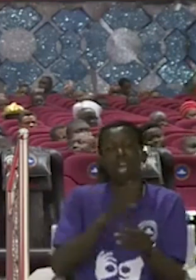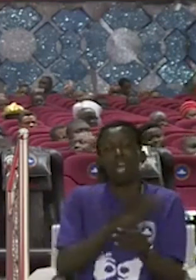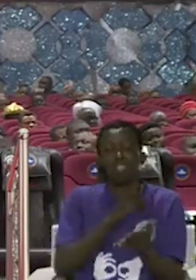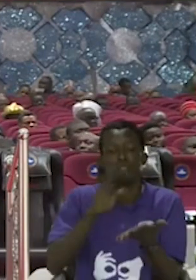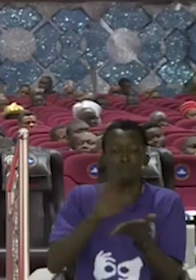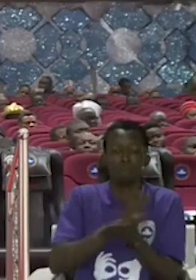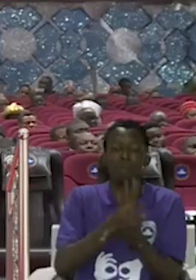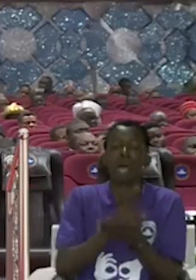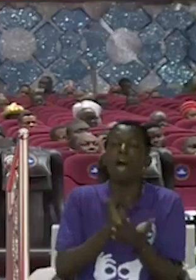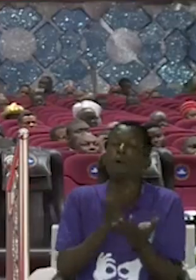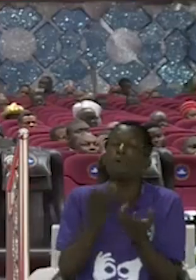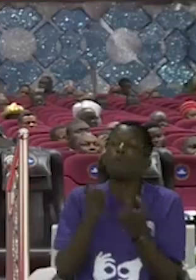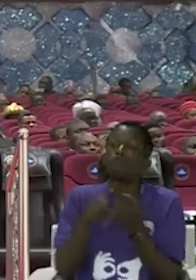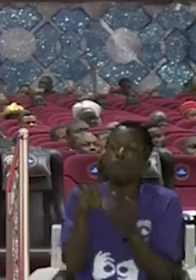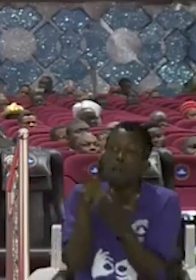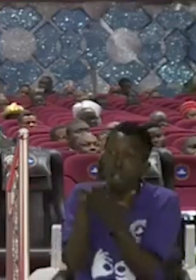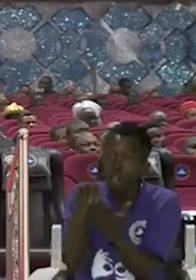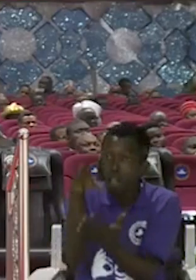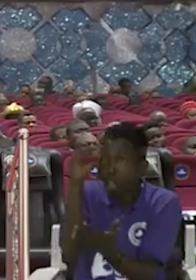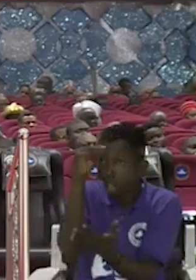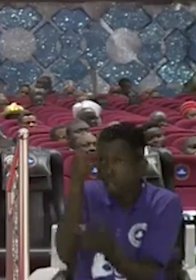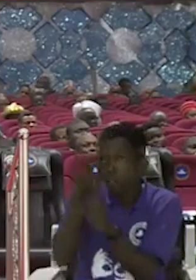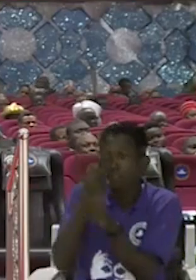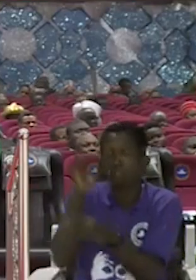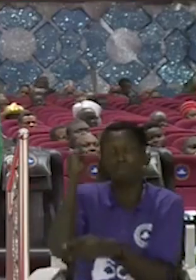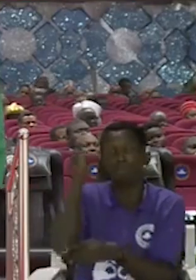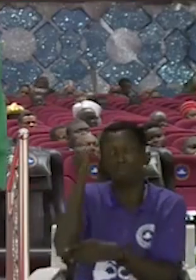learn some heavy stuff.